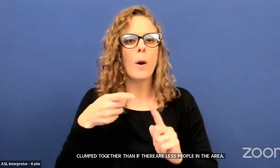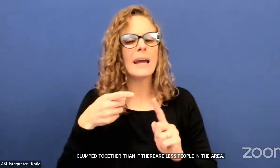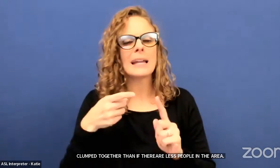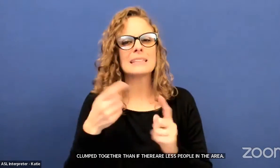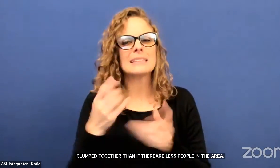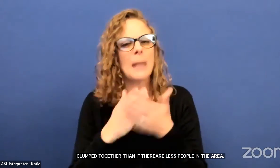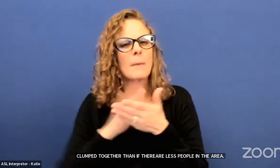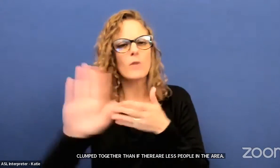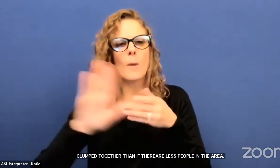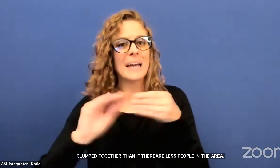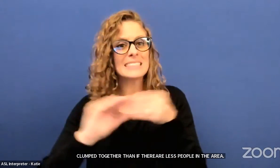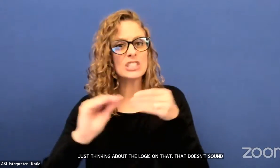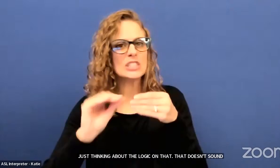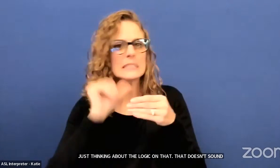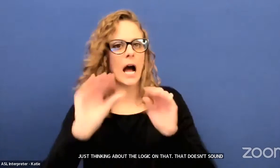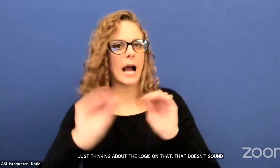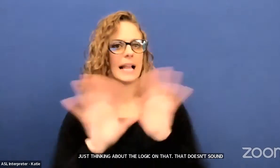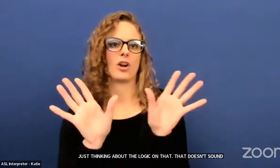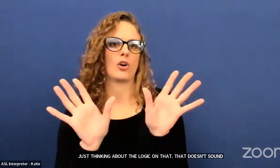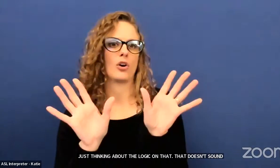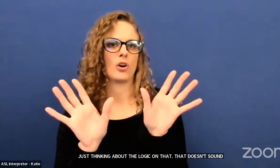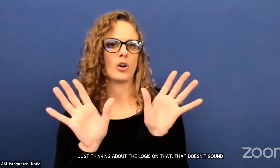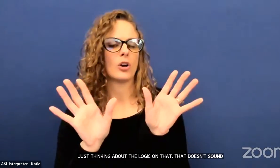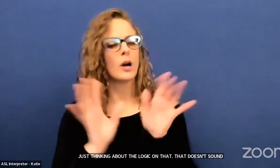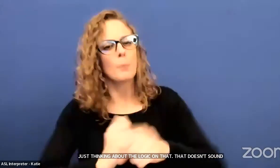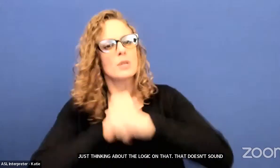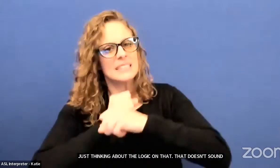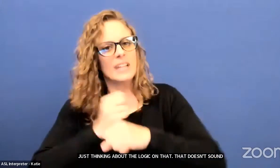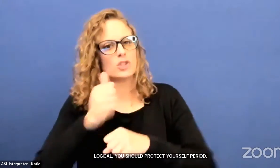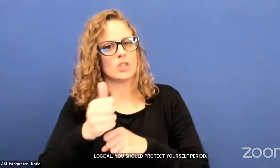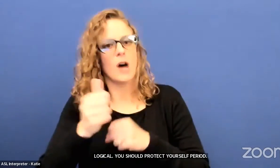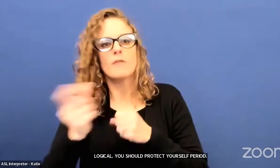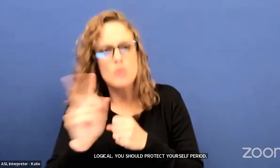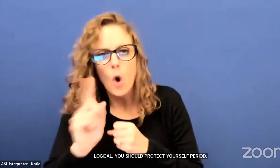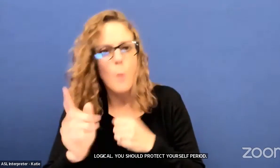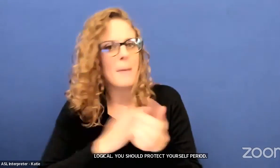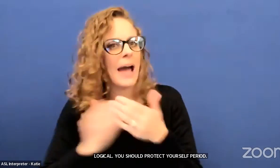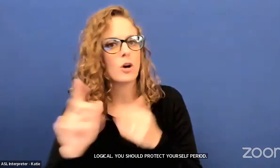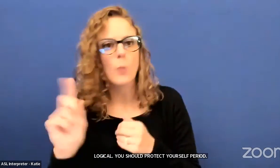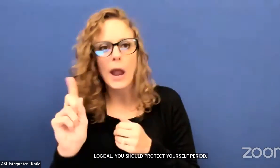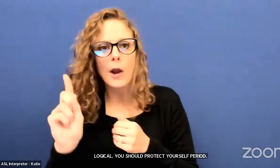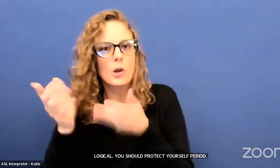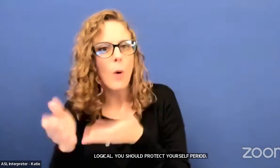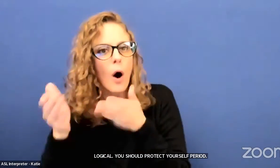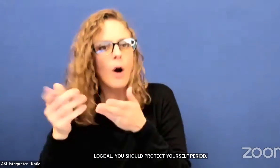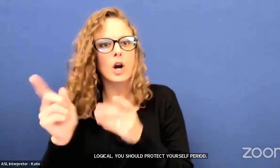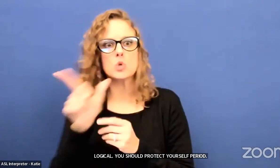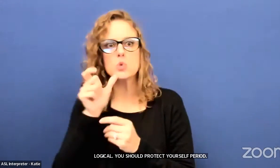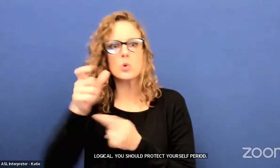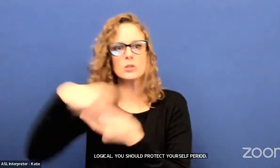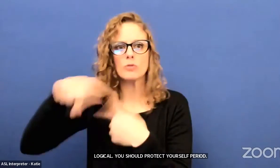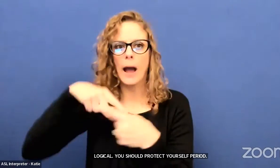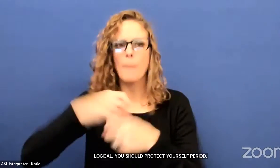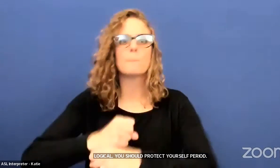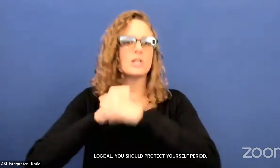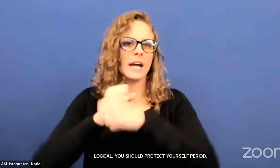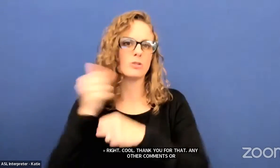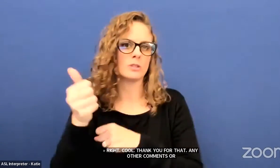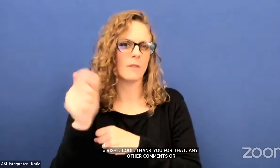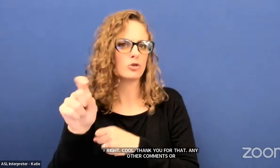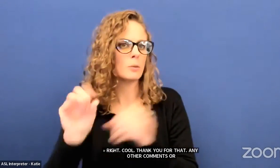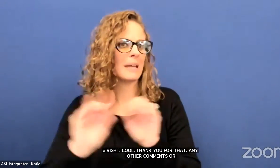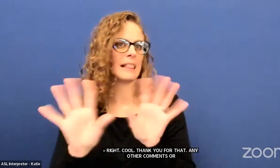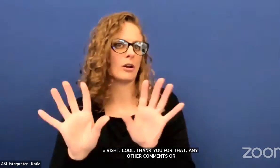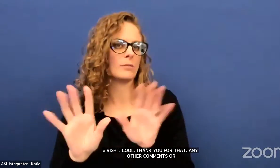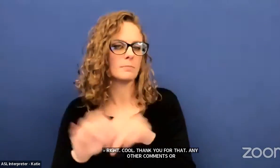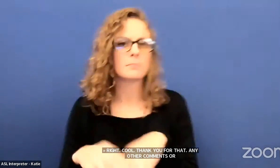yourself, period. Right. Cool. Thank you for that. Any other comments or questions before we go to this last agenda item for the evening?